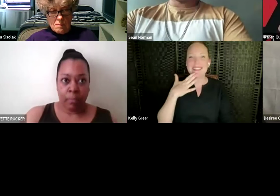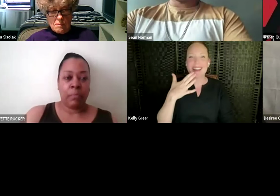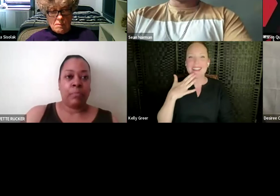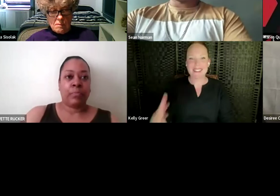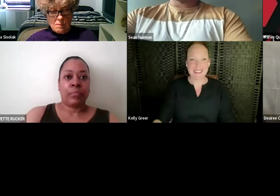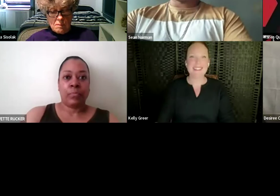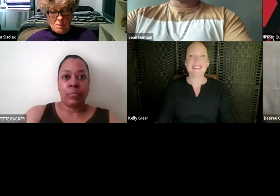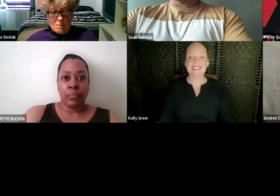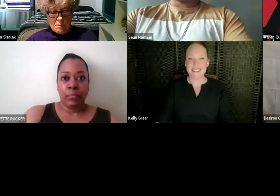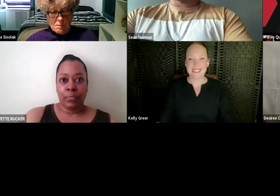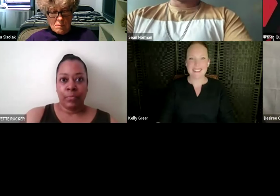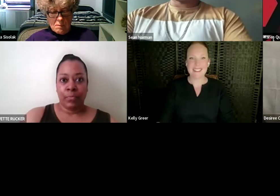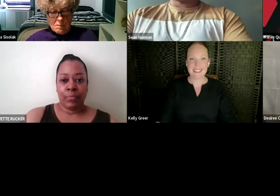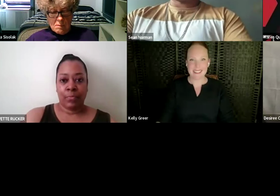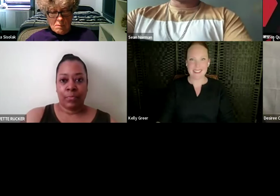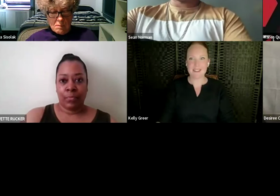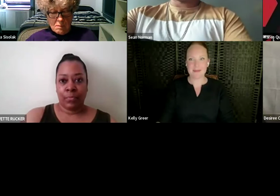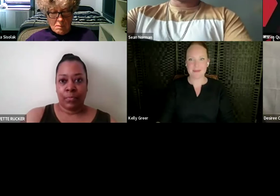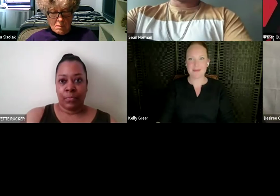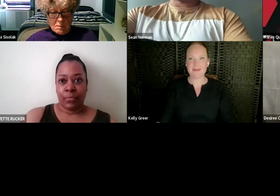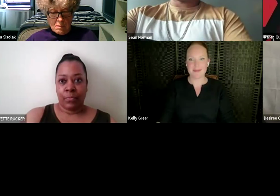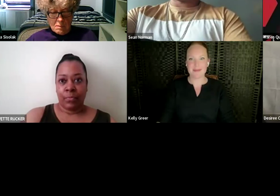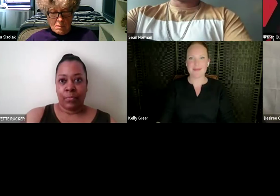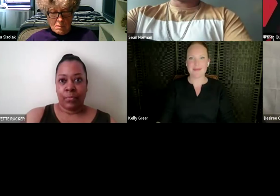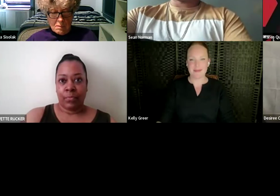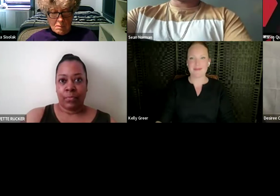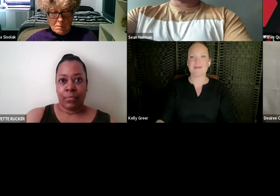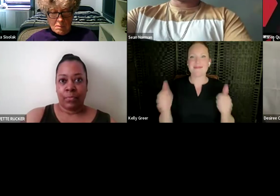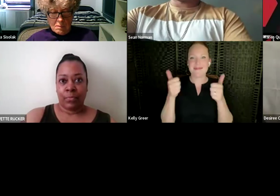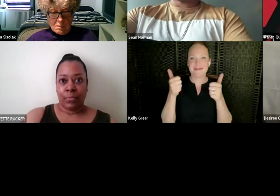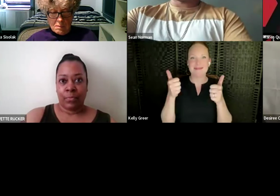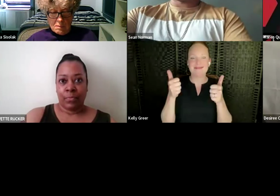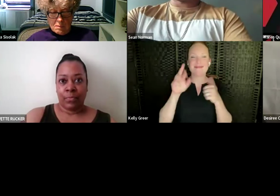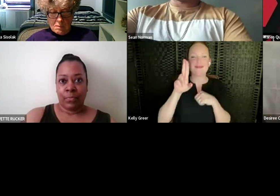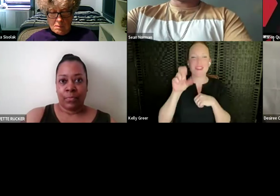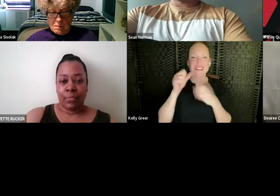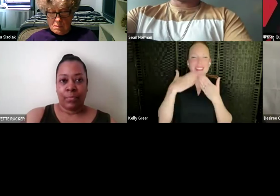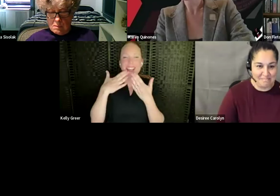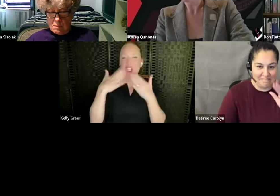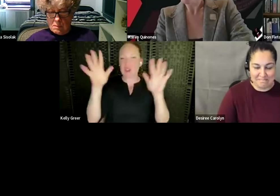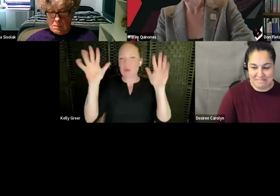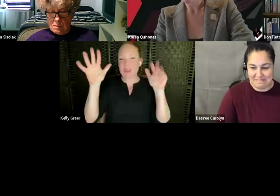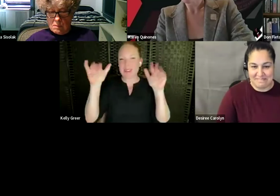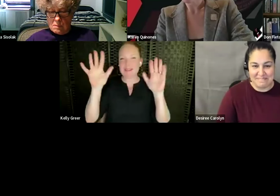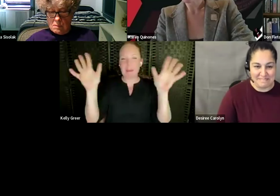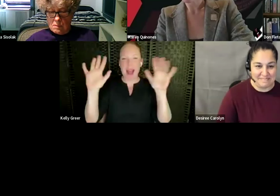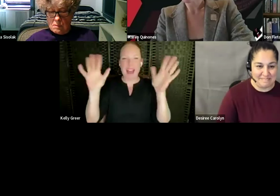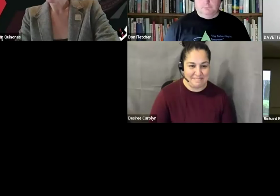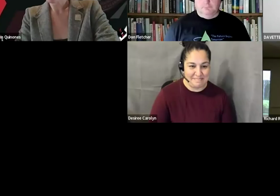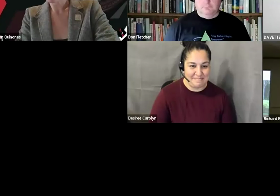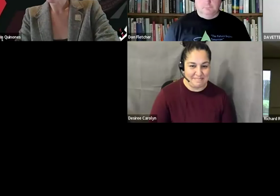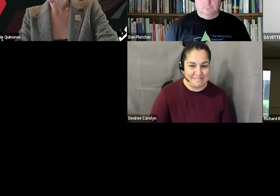All right. Thank you. Bye-bye. Thank you all so much. Logging off. Cool. Bye-bye now. Bye-bye.